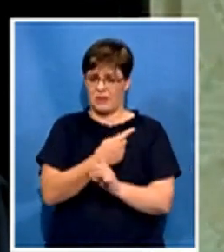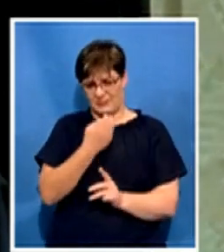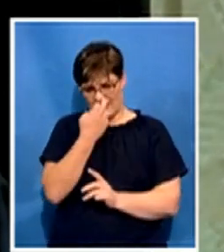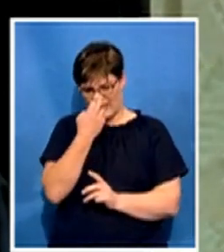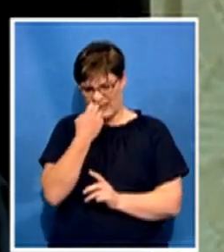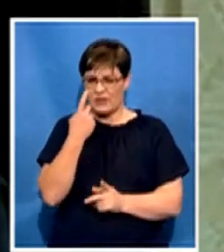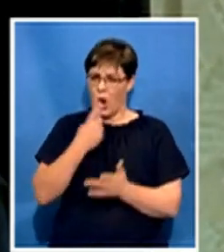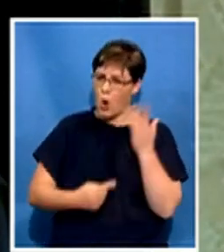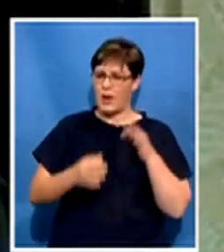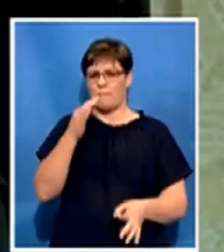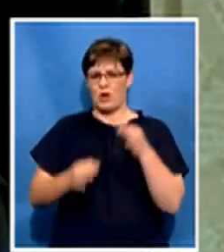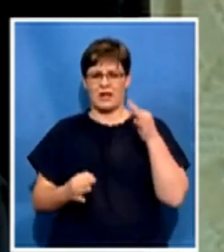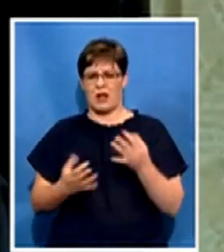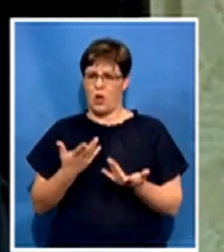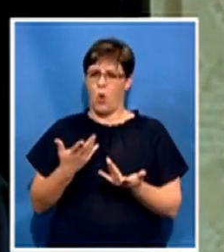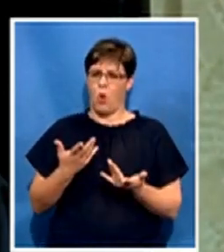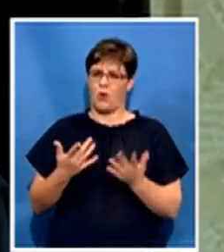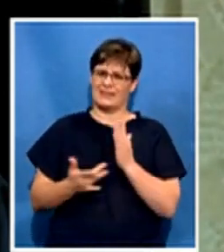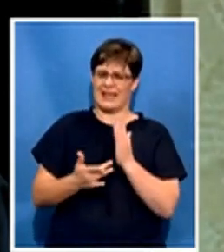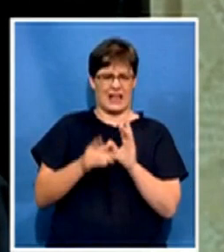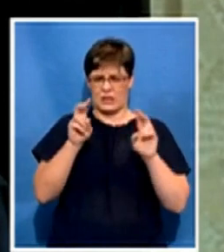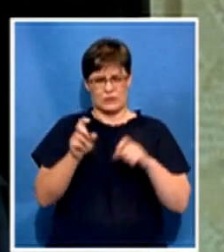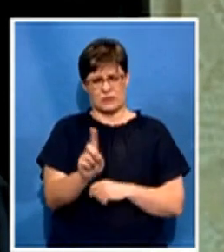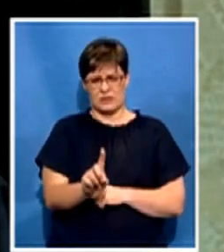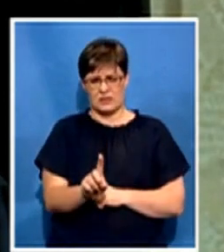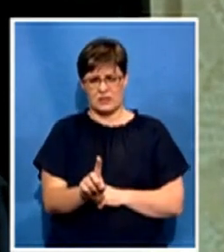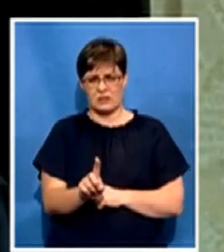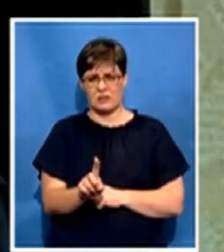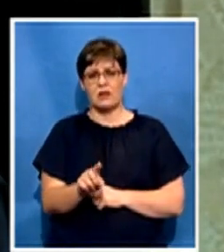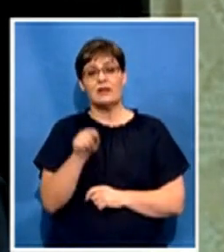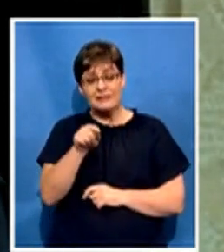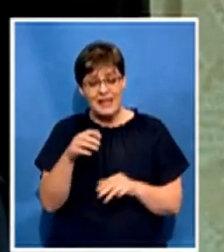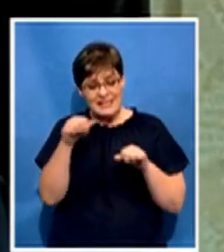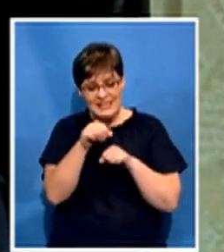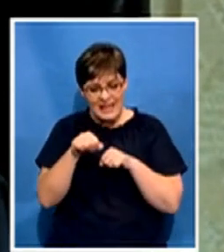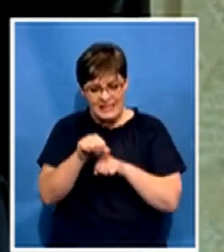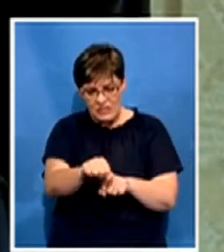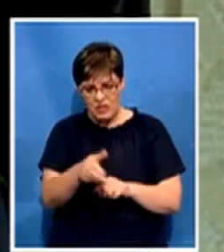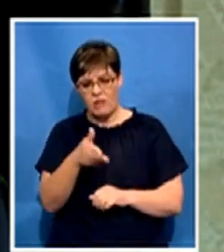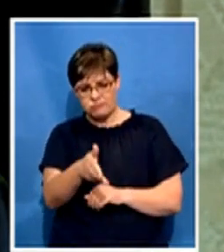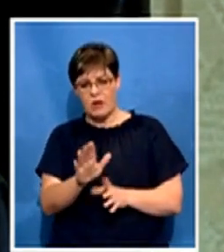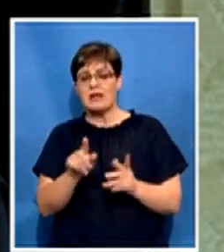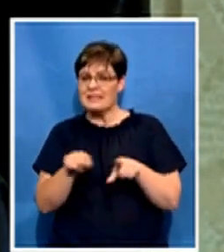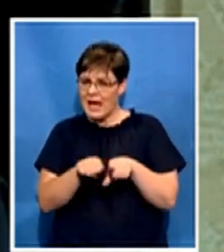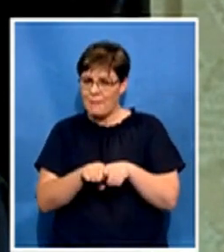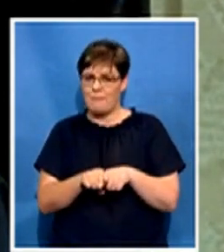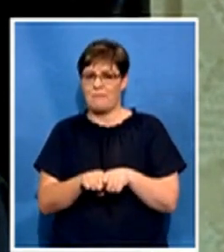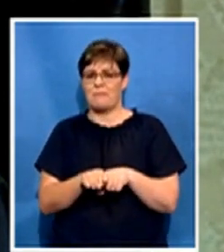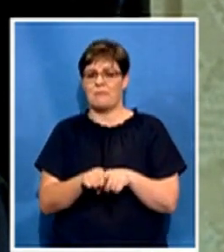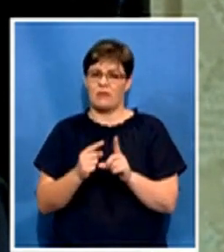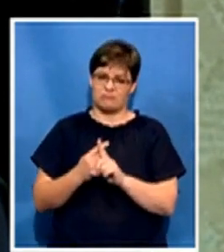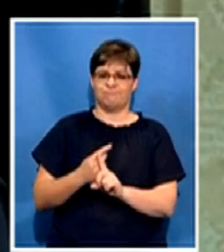some extent, they've become strategic and class contradiction that also relate to the ideological contestation